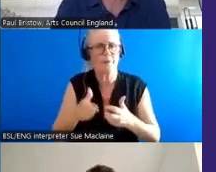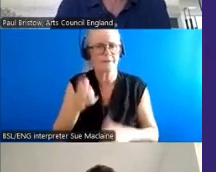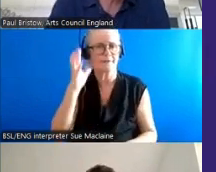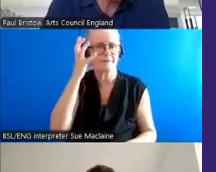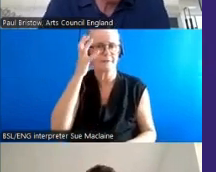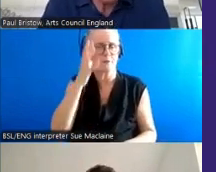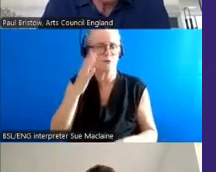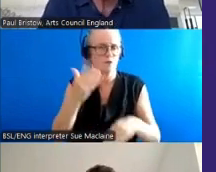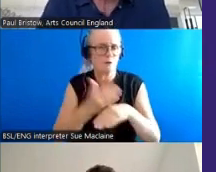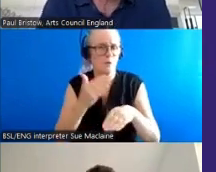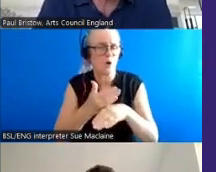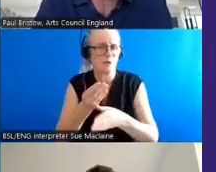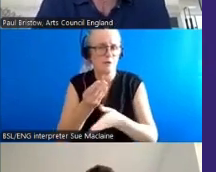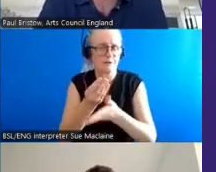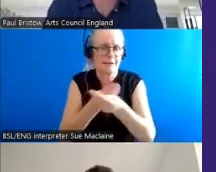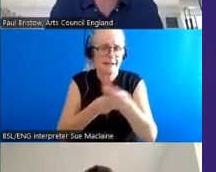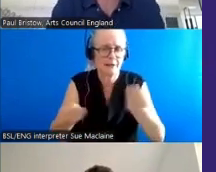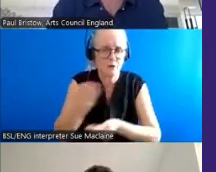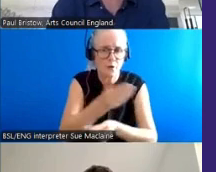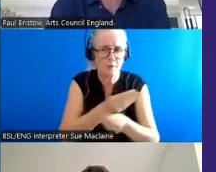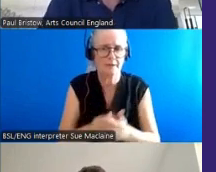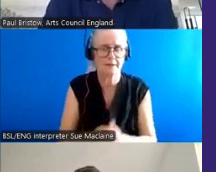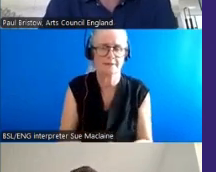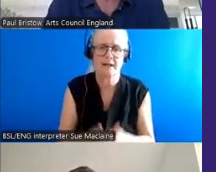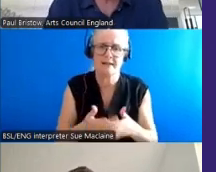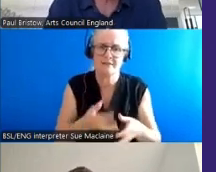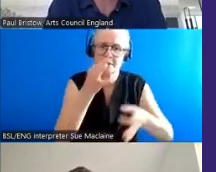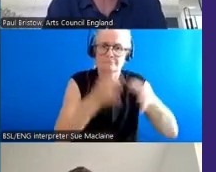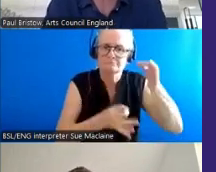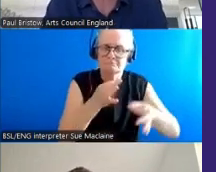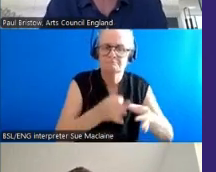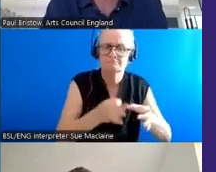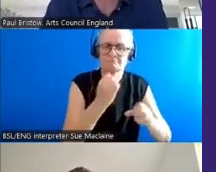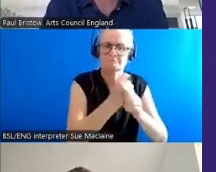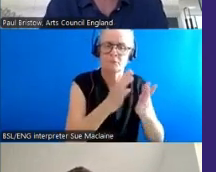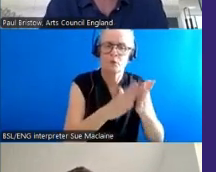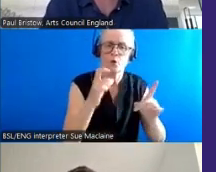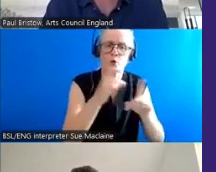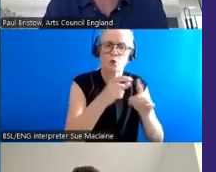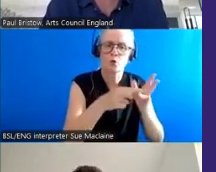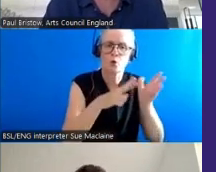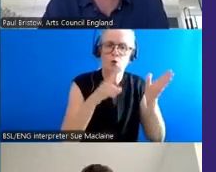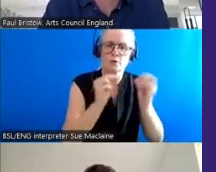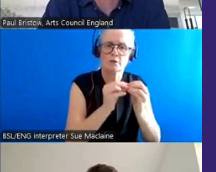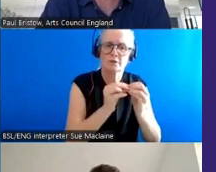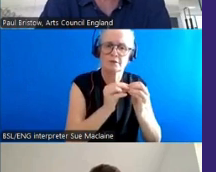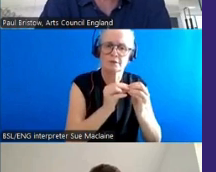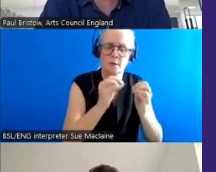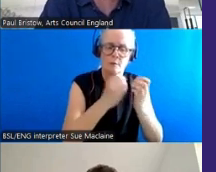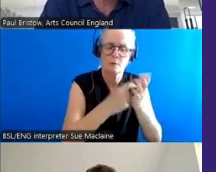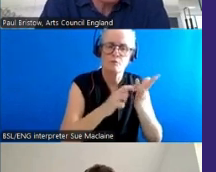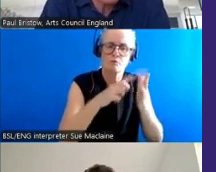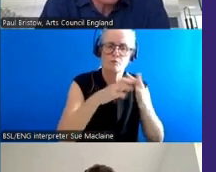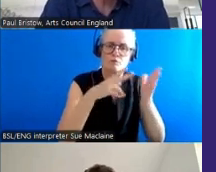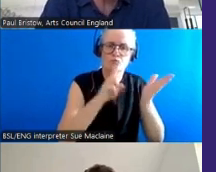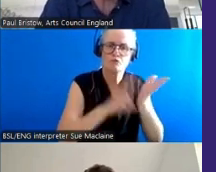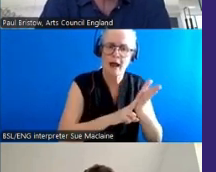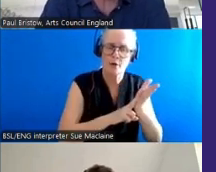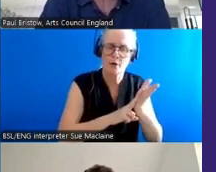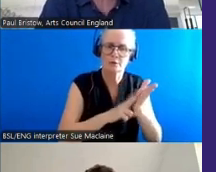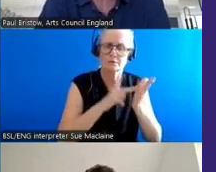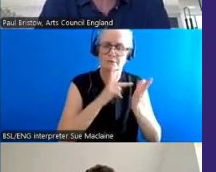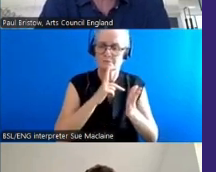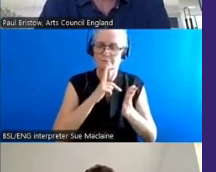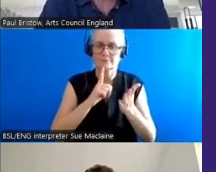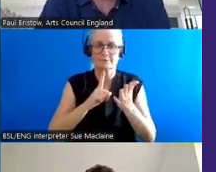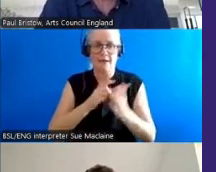come from well-established political figures like Gordon Brown, who was commissioned by the Labour Party to look at the governance of the UK. And it's